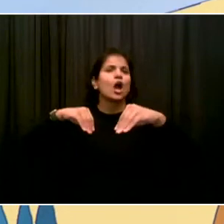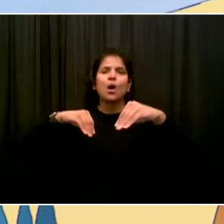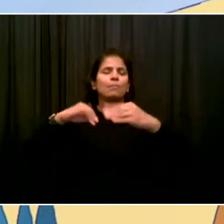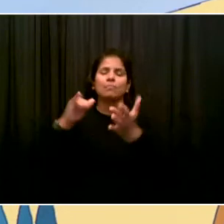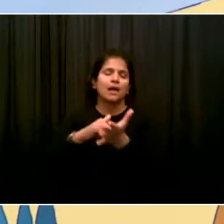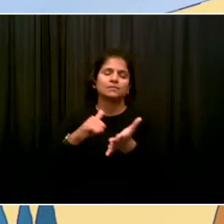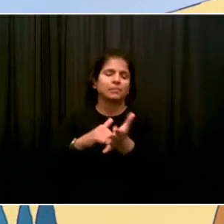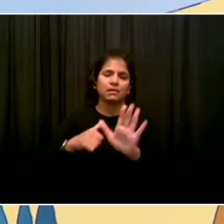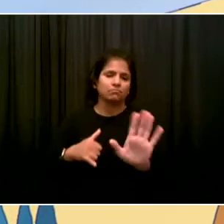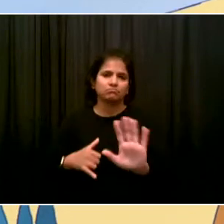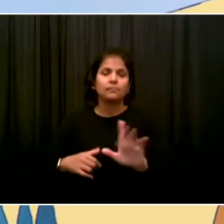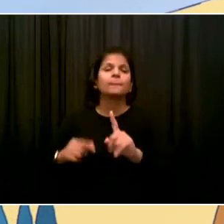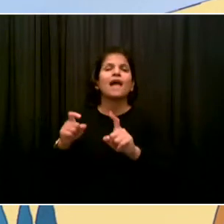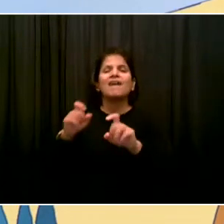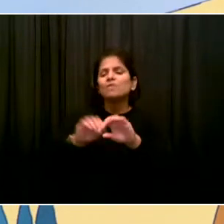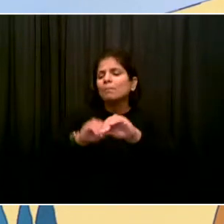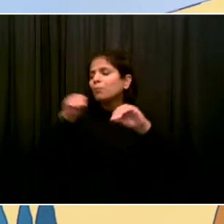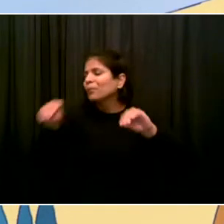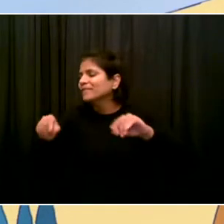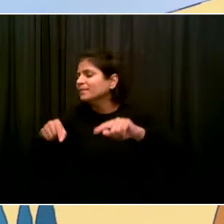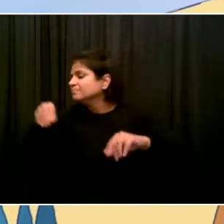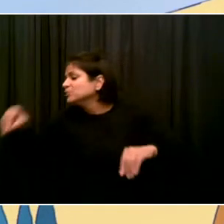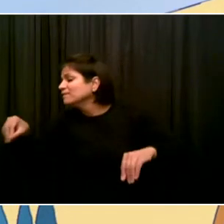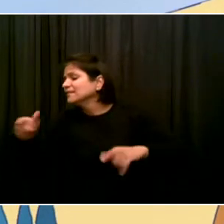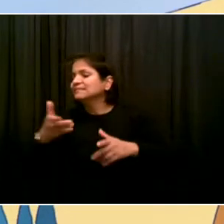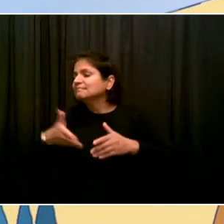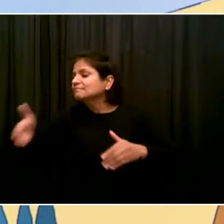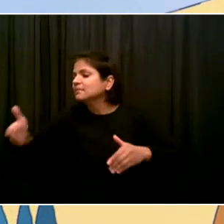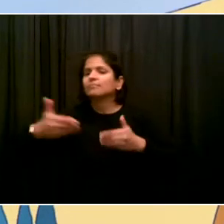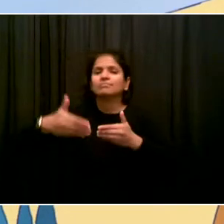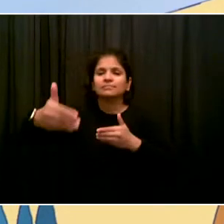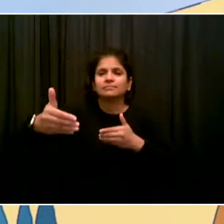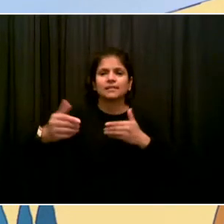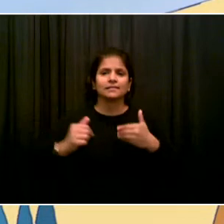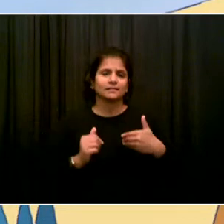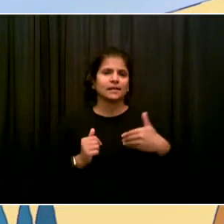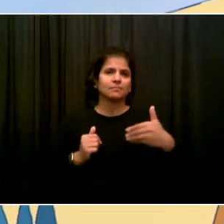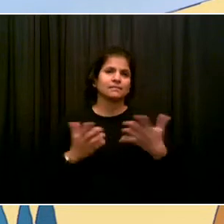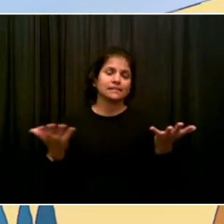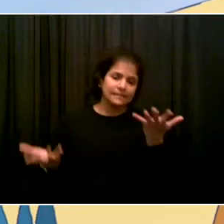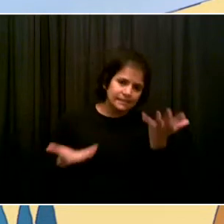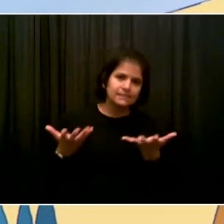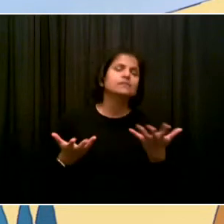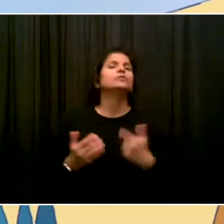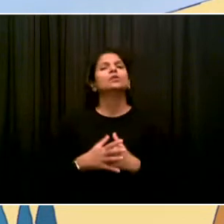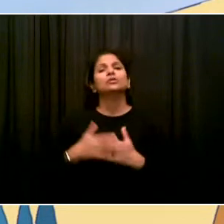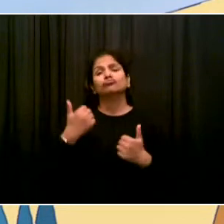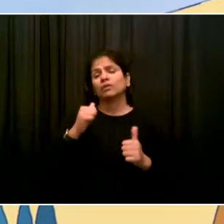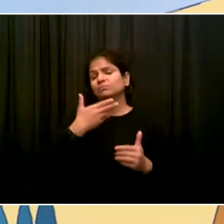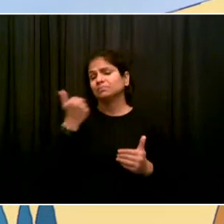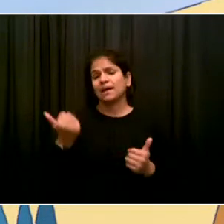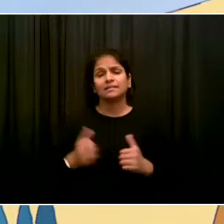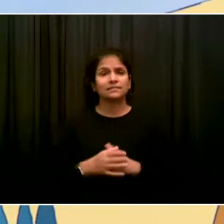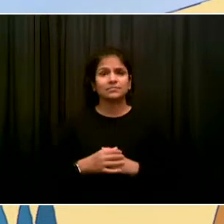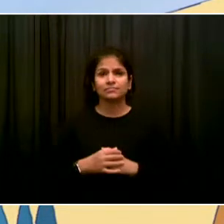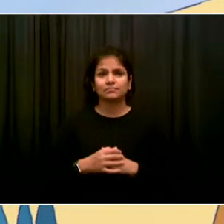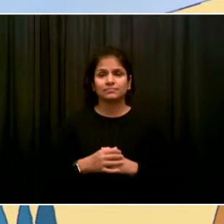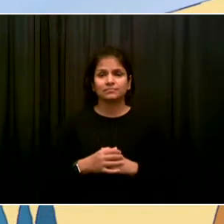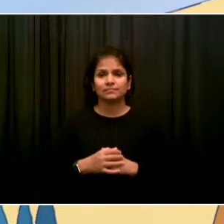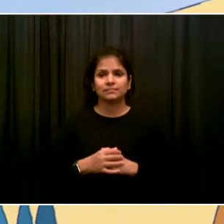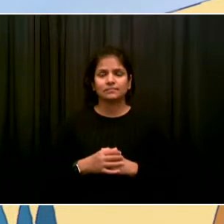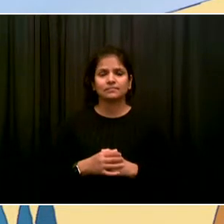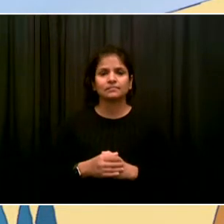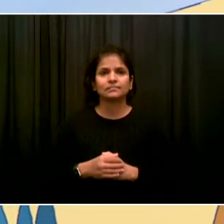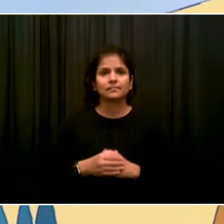affordable housing, it's in another part of the borough. This is what we have available now. We'll do our best to make the match. But again, I think in the case of Ida,